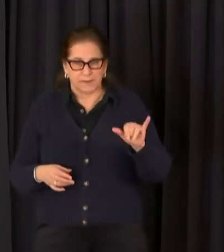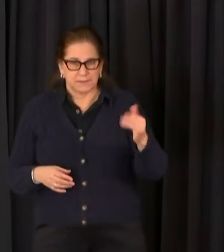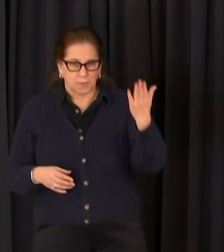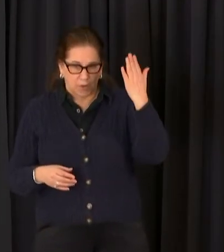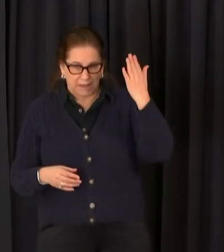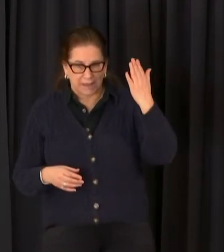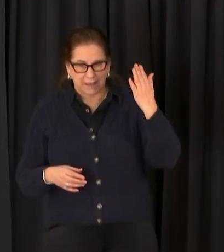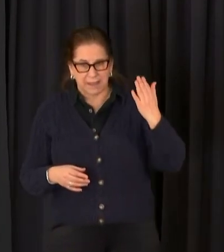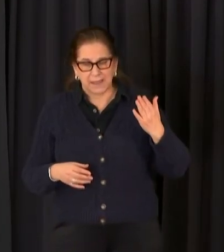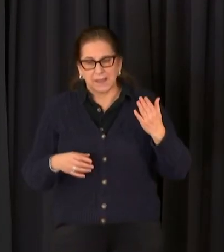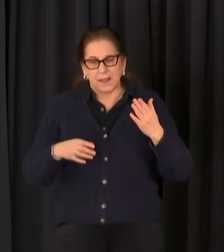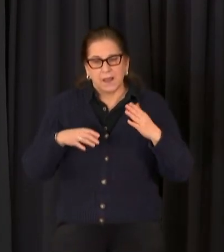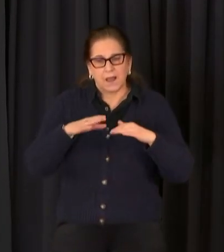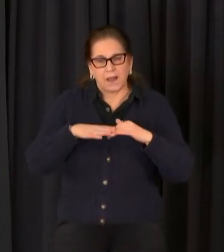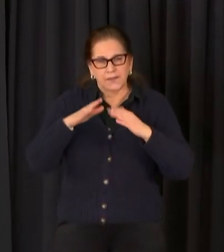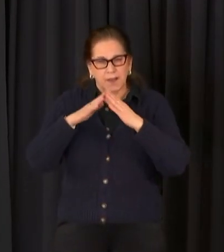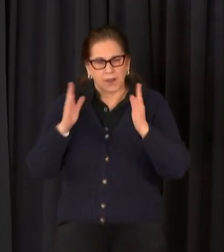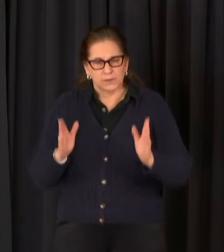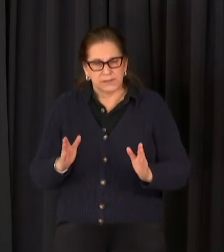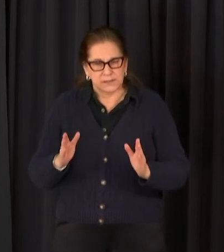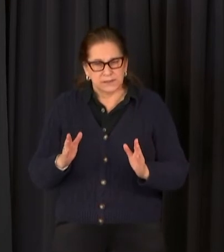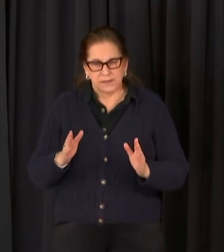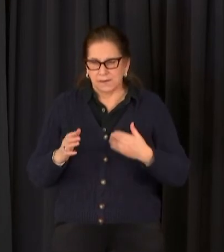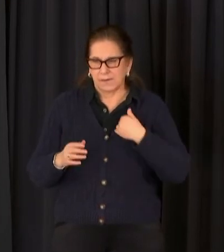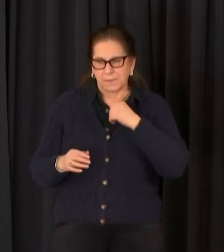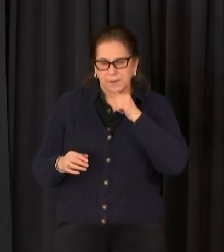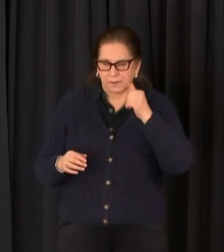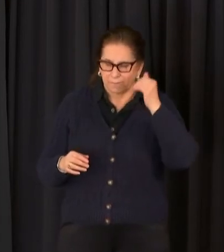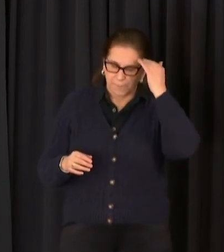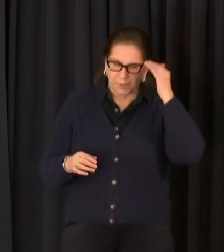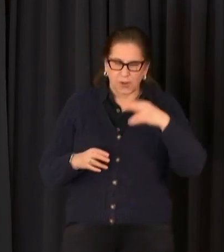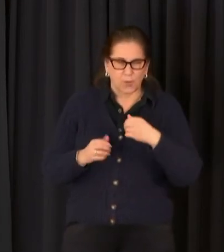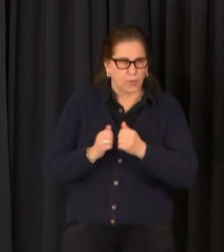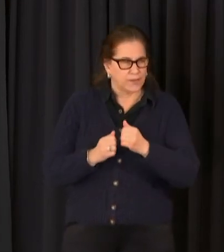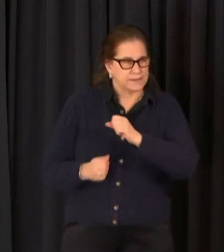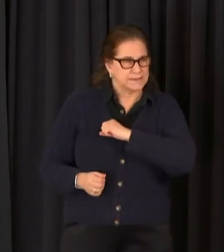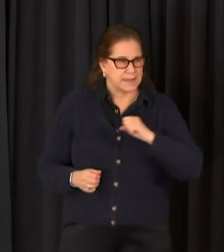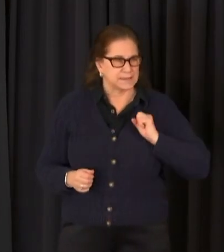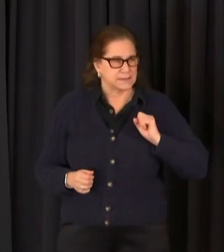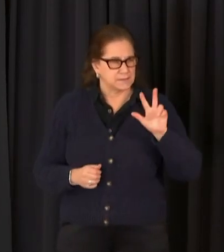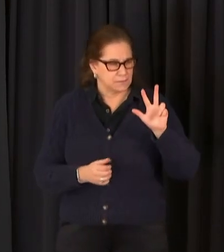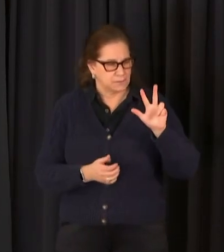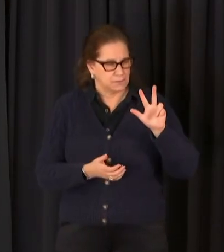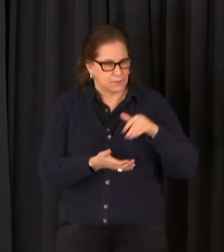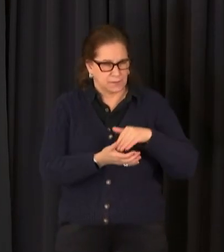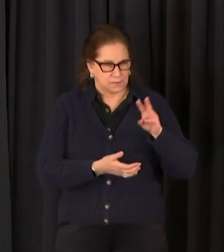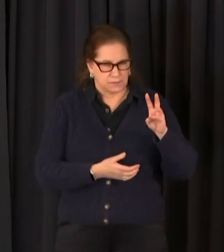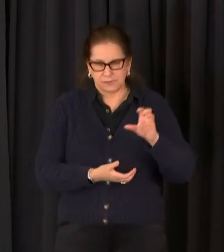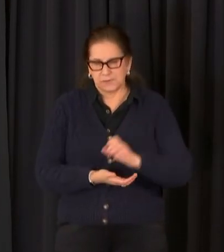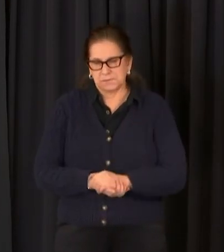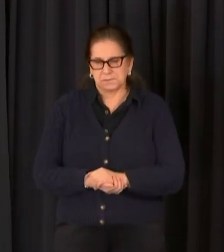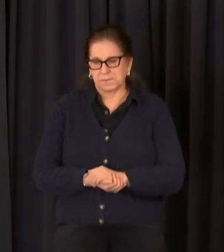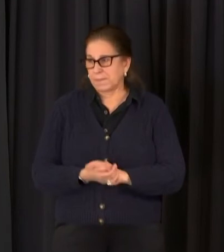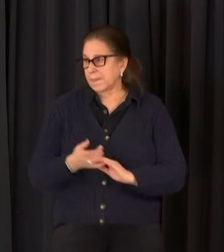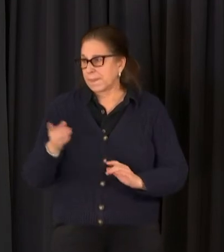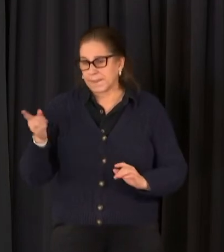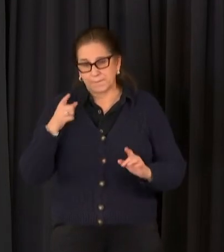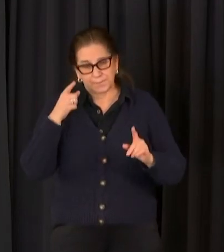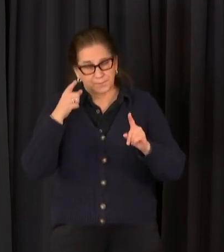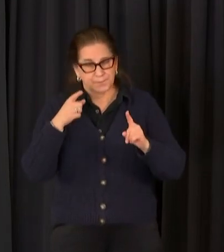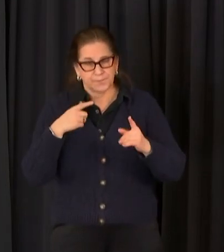especially from the House side. I'm not as familiar with what the Senate is proposing, but the aim is to lift children